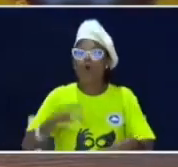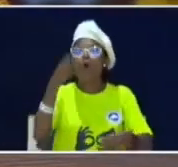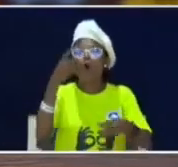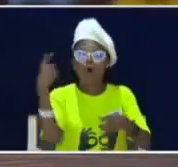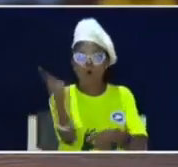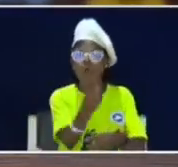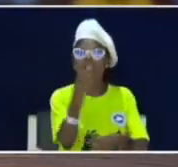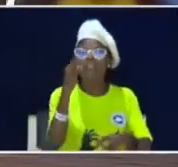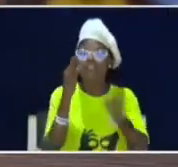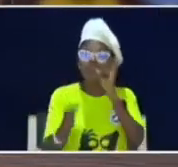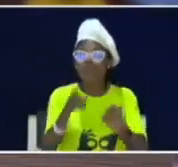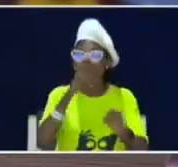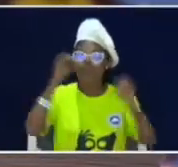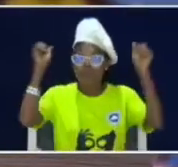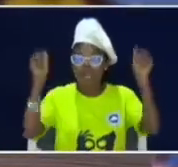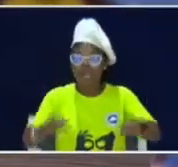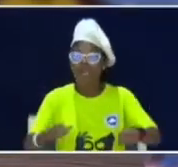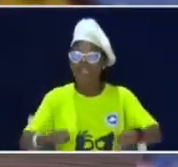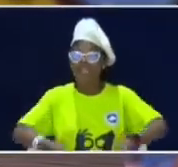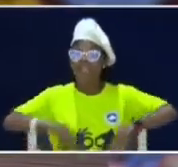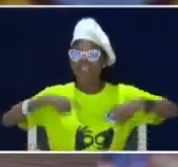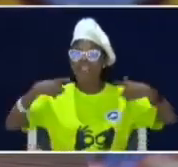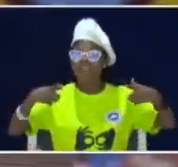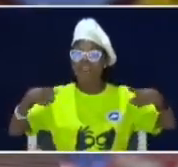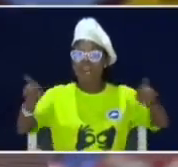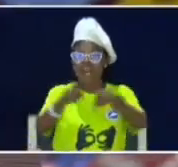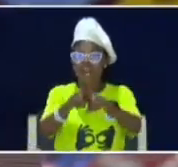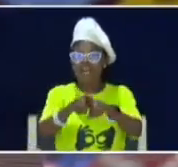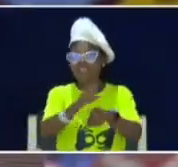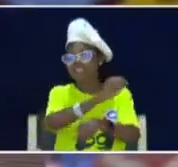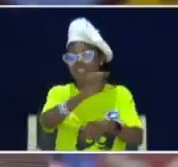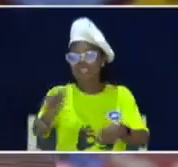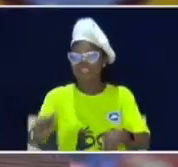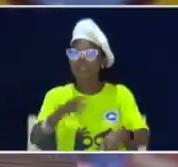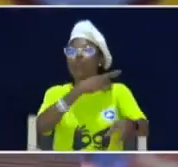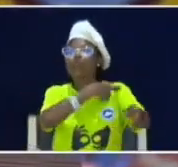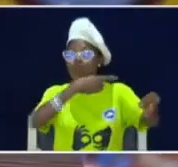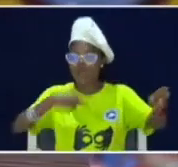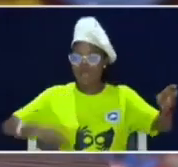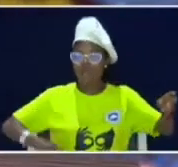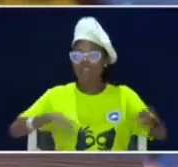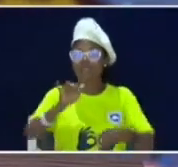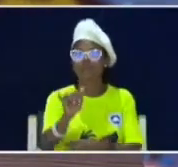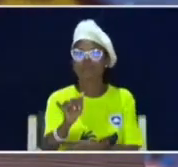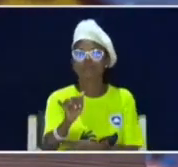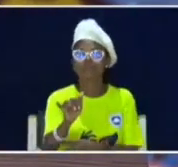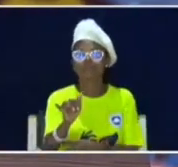can, or only if you can live as a royalty.